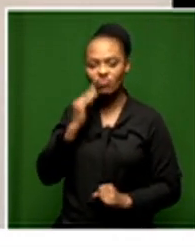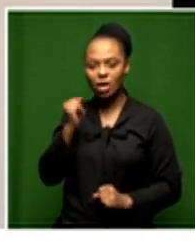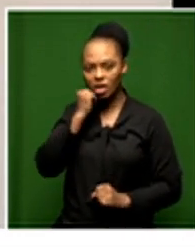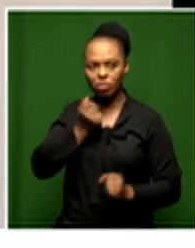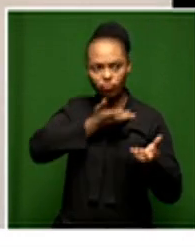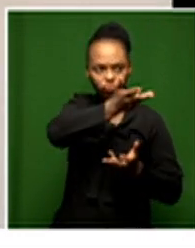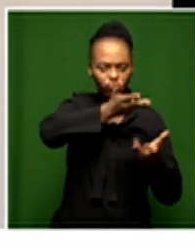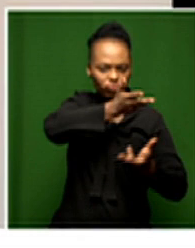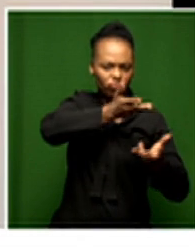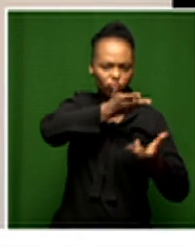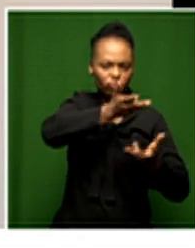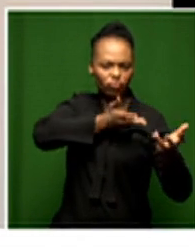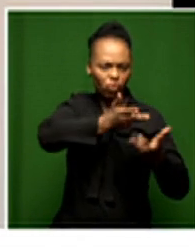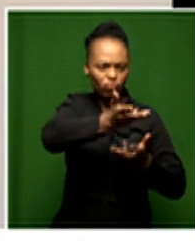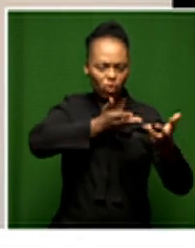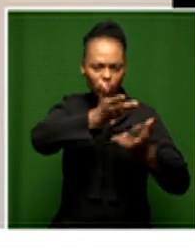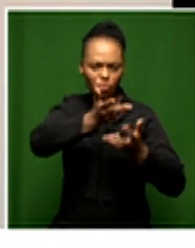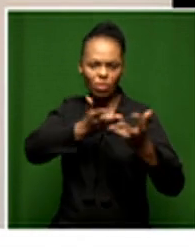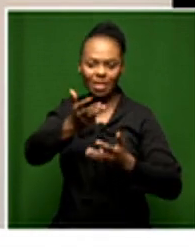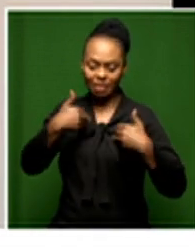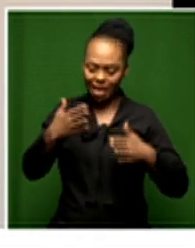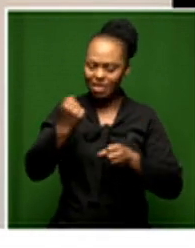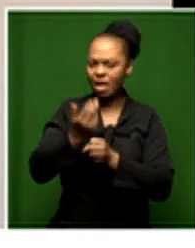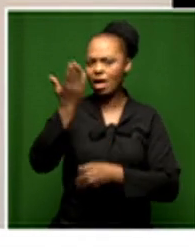together since last year to discuss the Covax